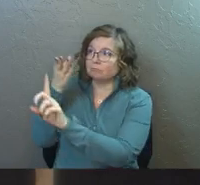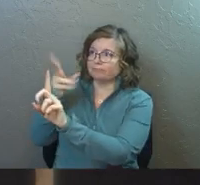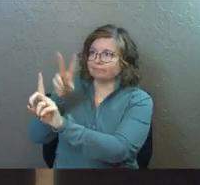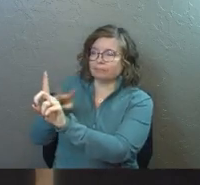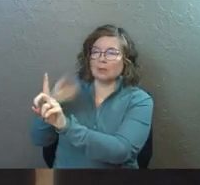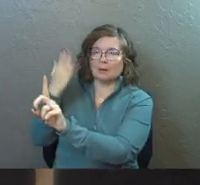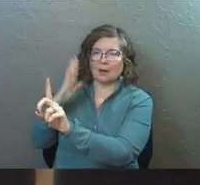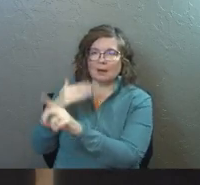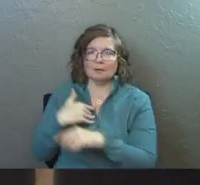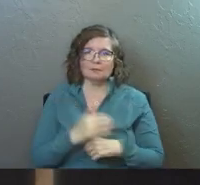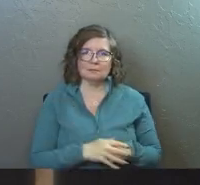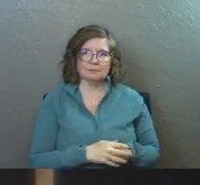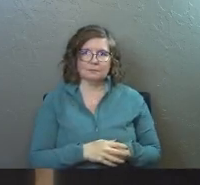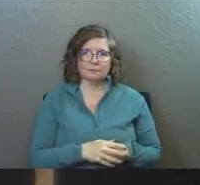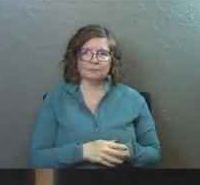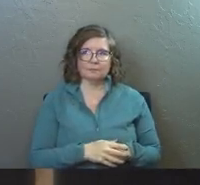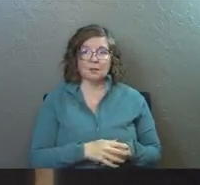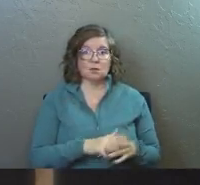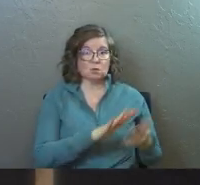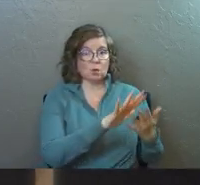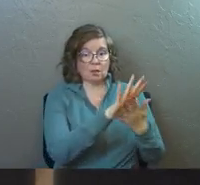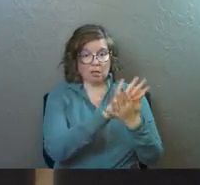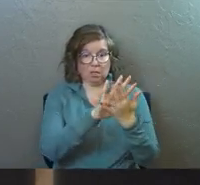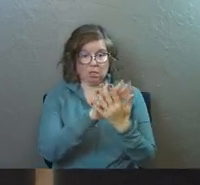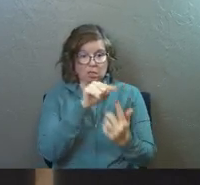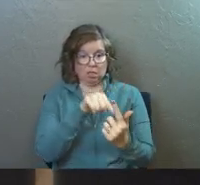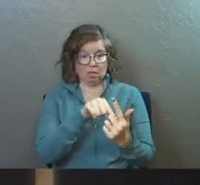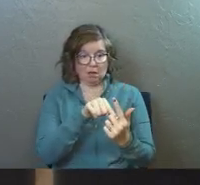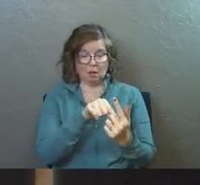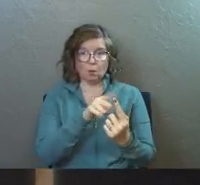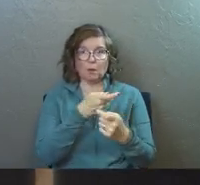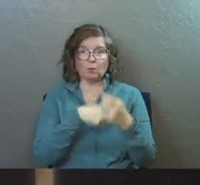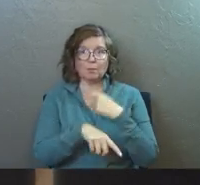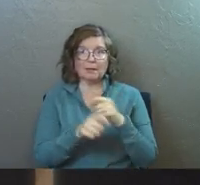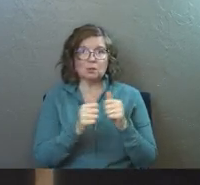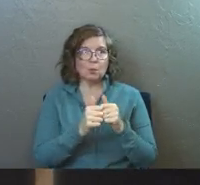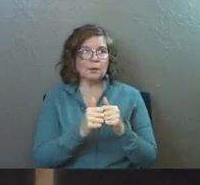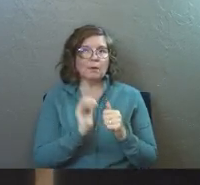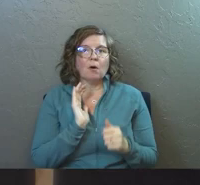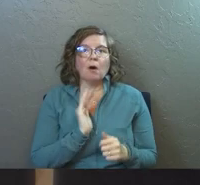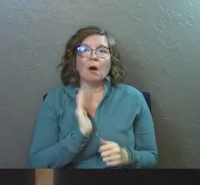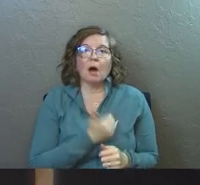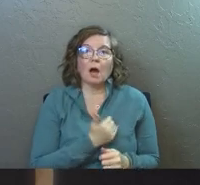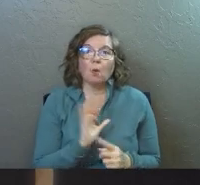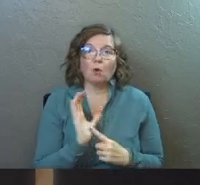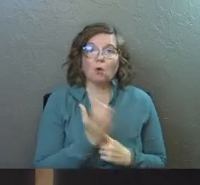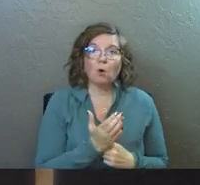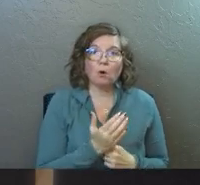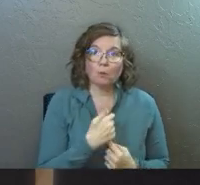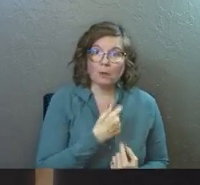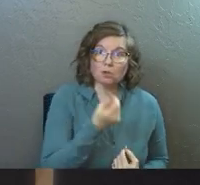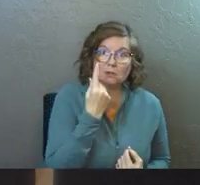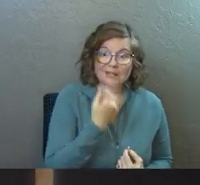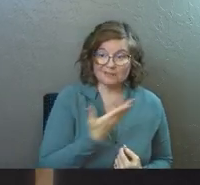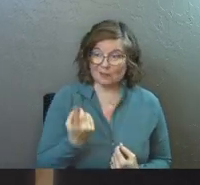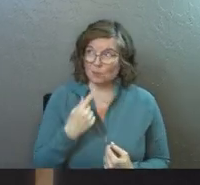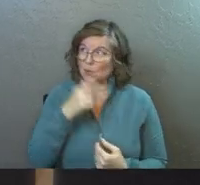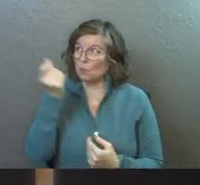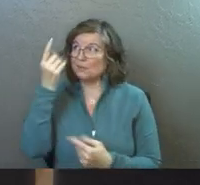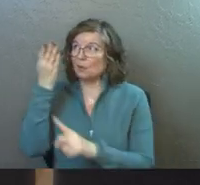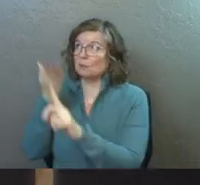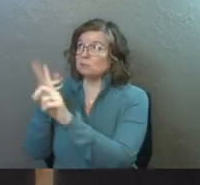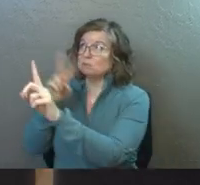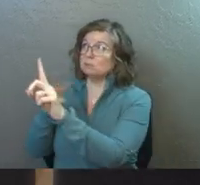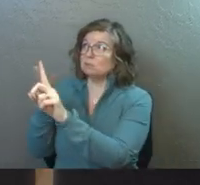We fill the frames. We fill the frames with our culture all the time. When there's things that we don't understand about